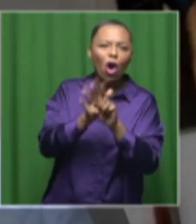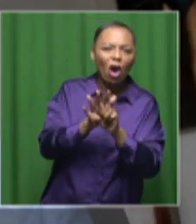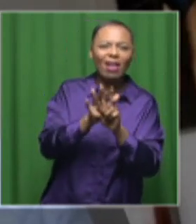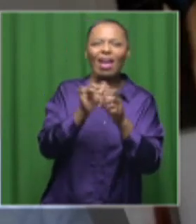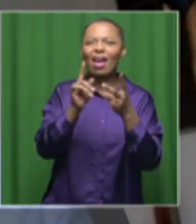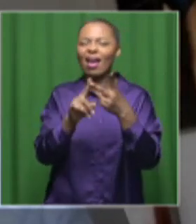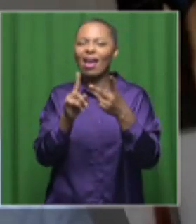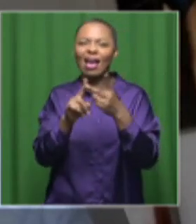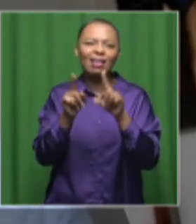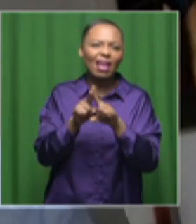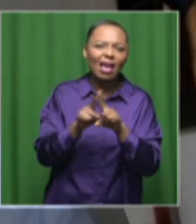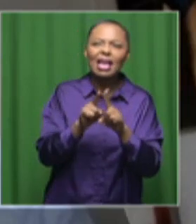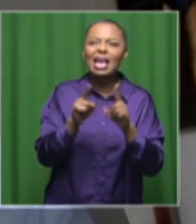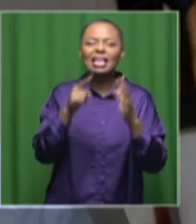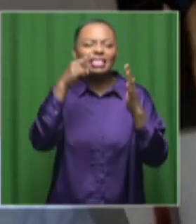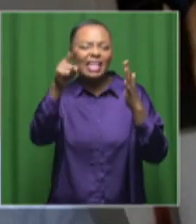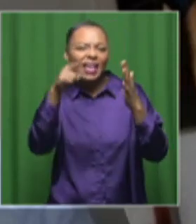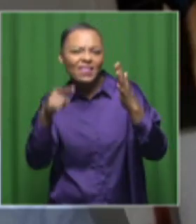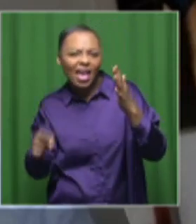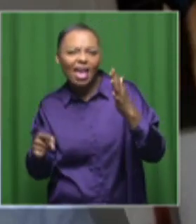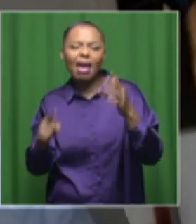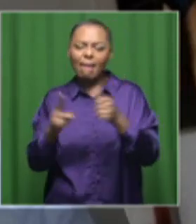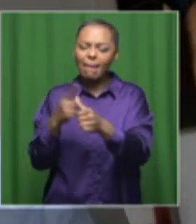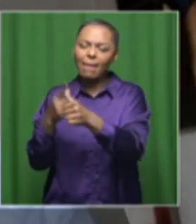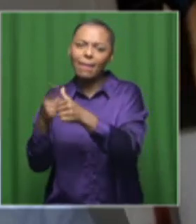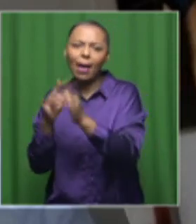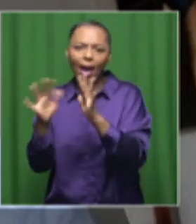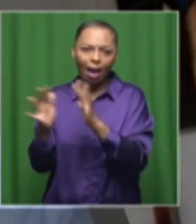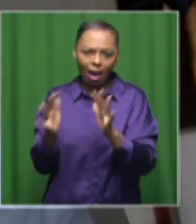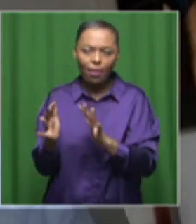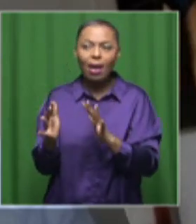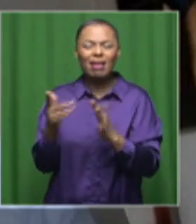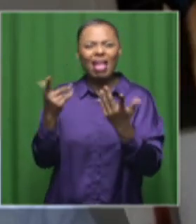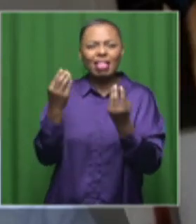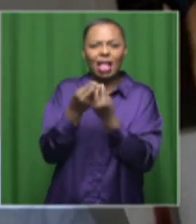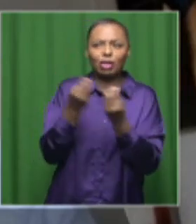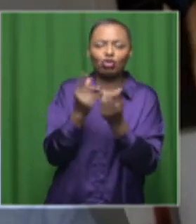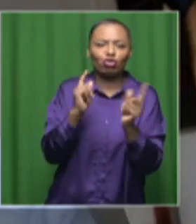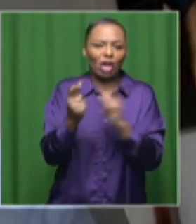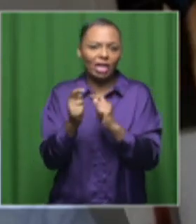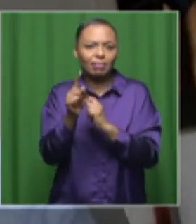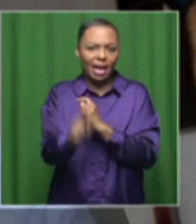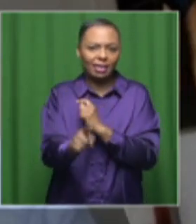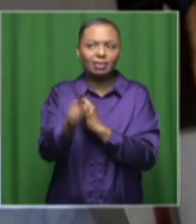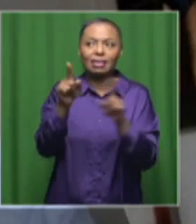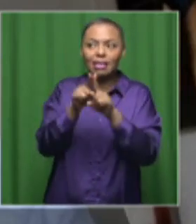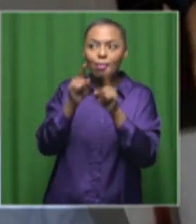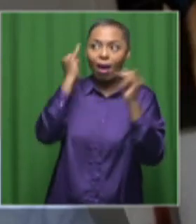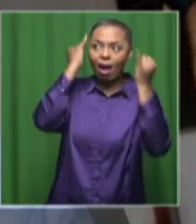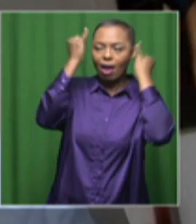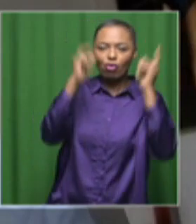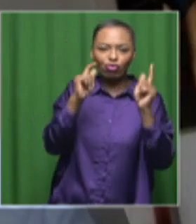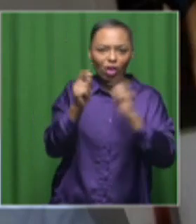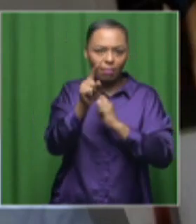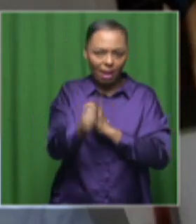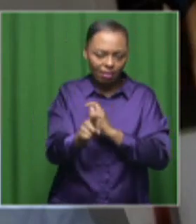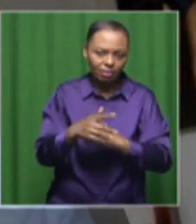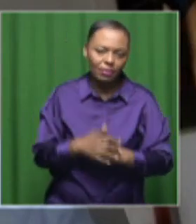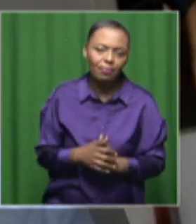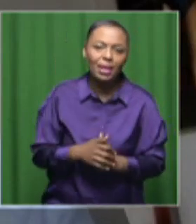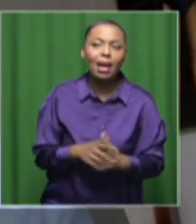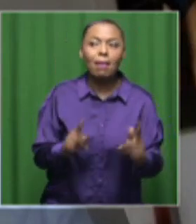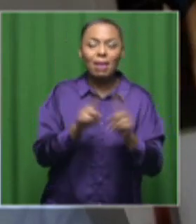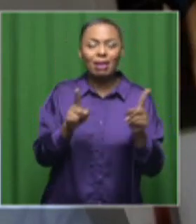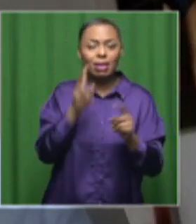which the survey was done, the need to change methodologies. So it's an area which I think we need to manage quite carefully.